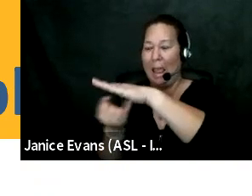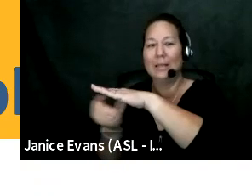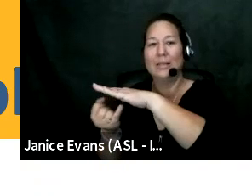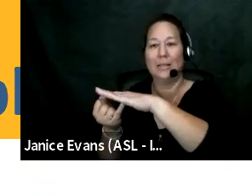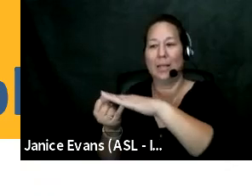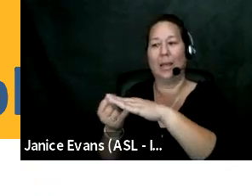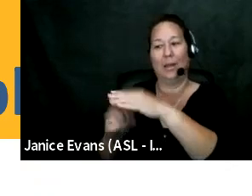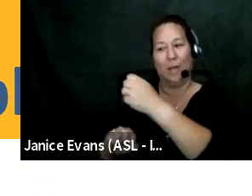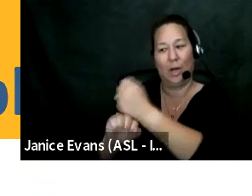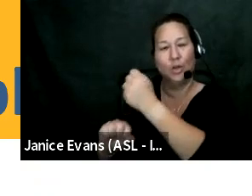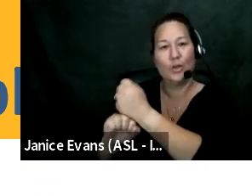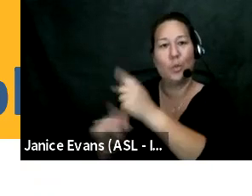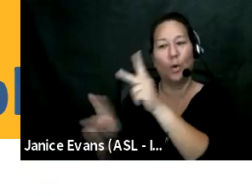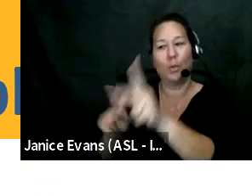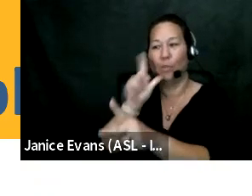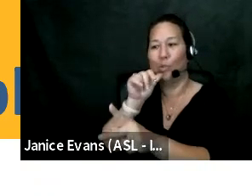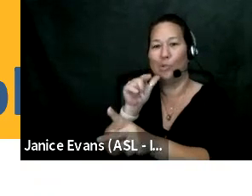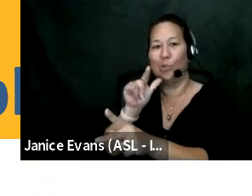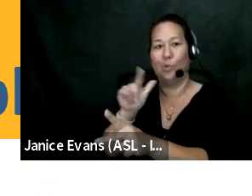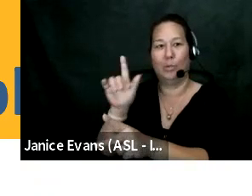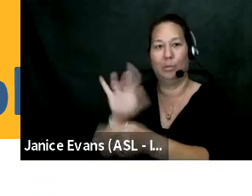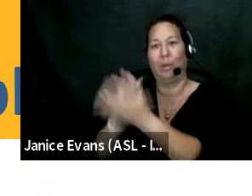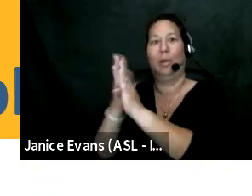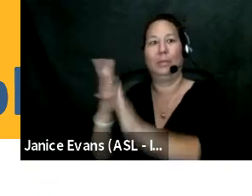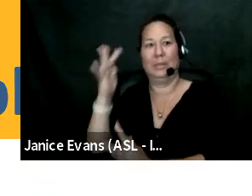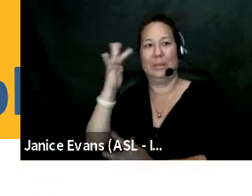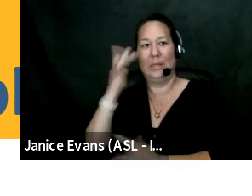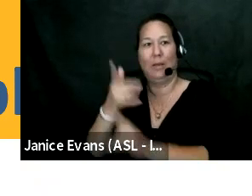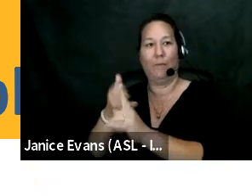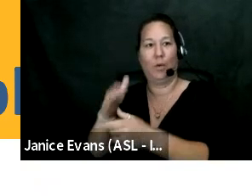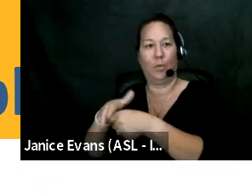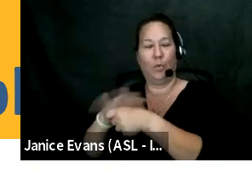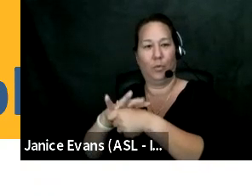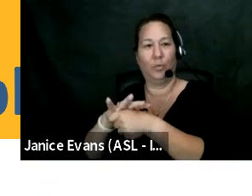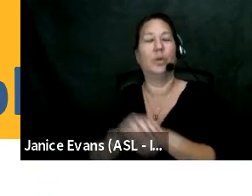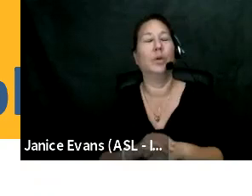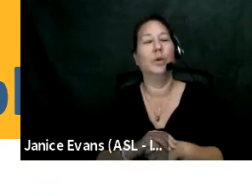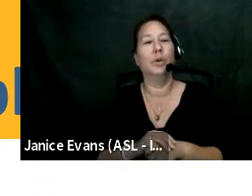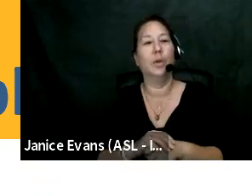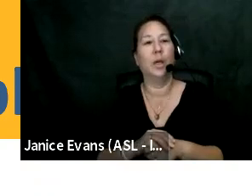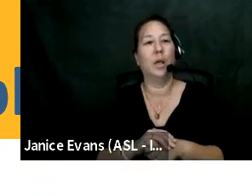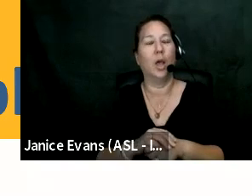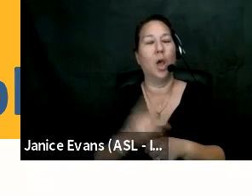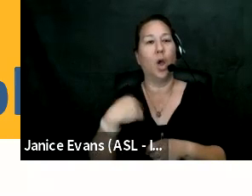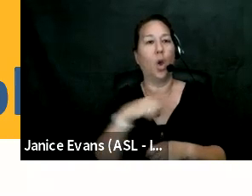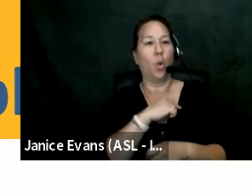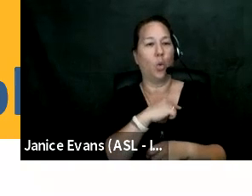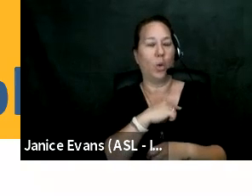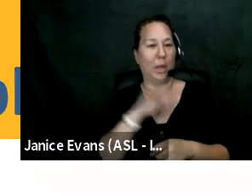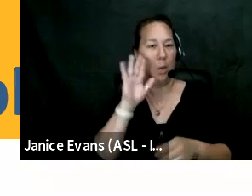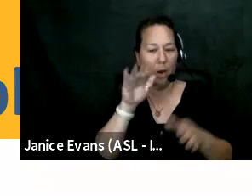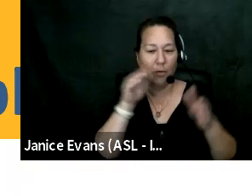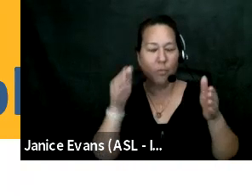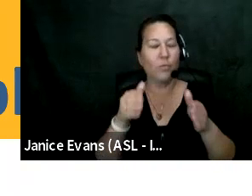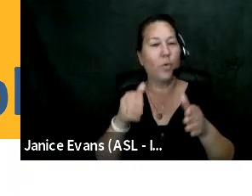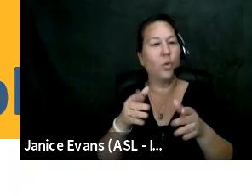COVID-19. We will also work to redress COVID-19 related racial and ethnic health